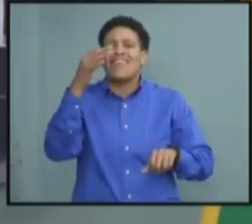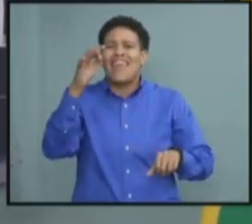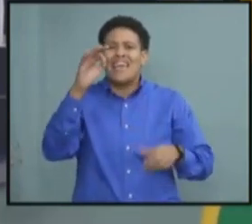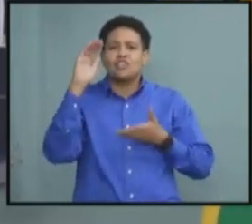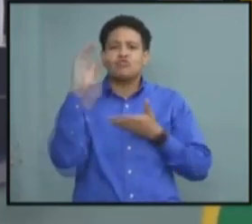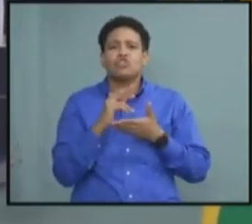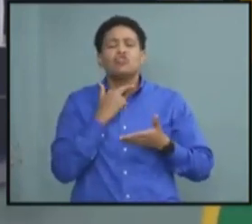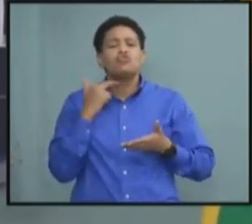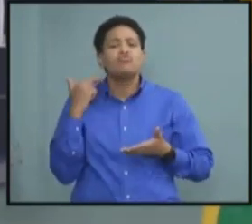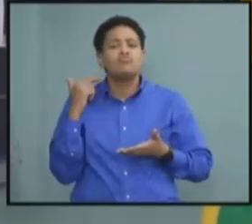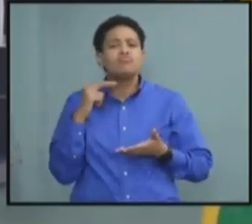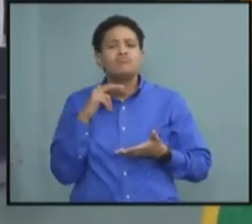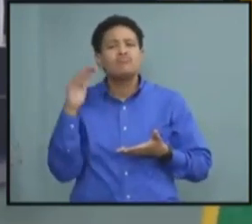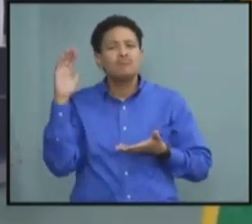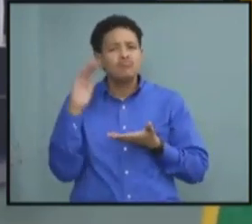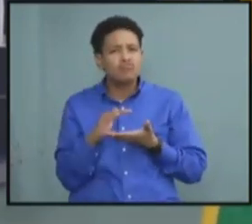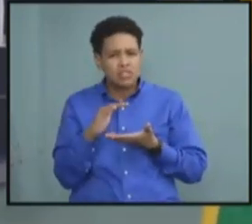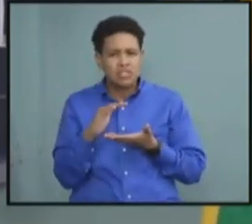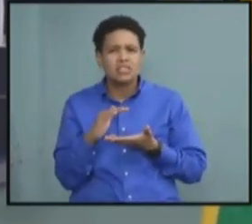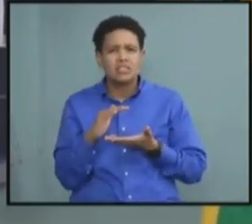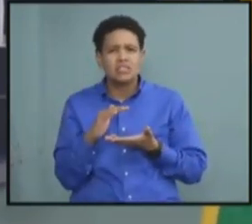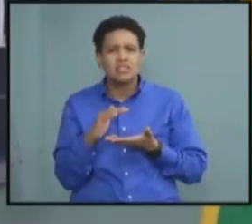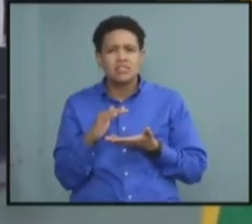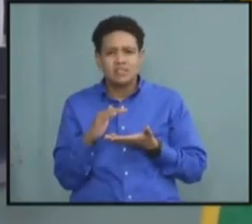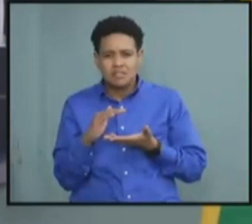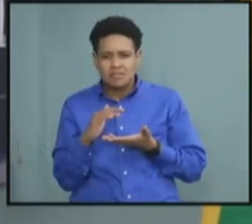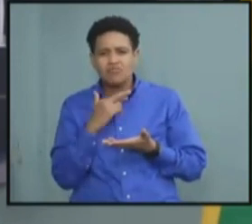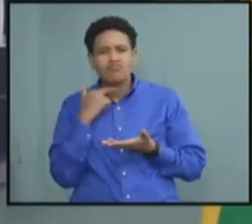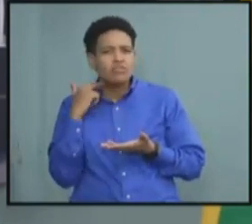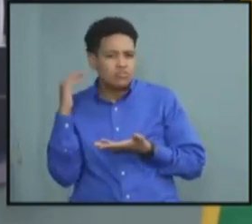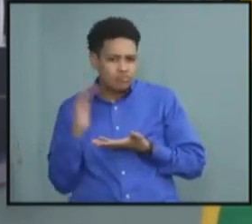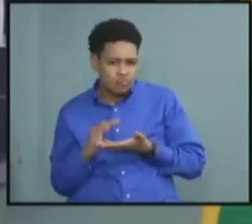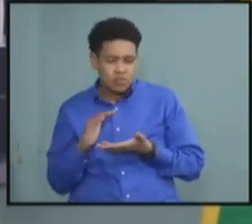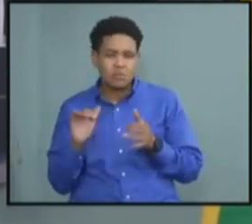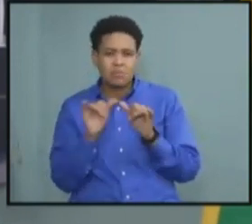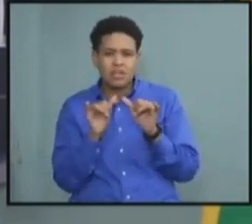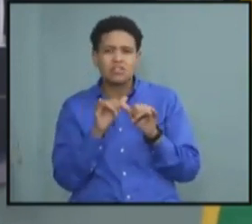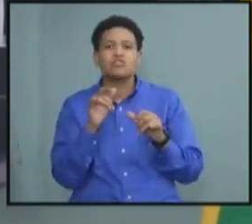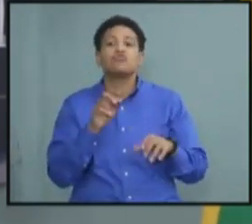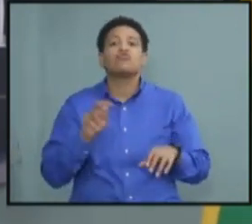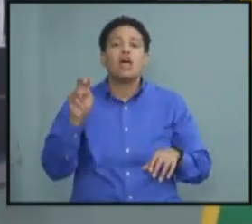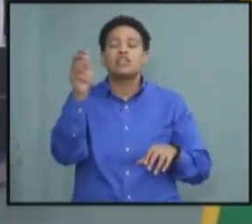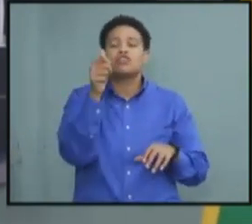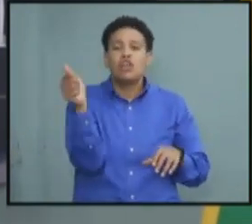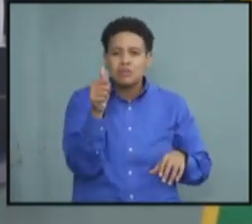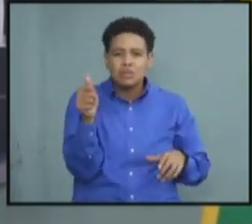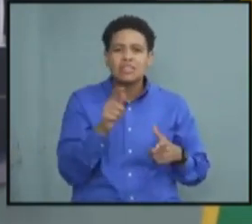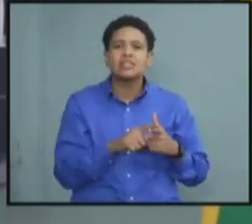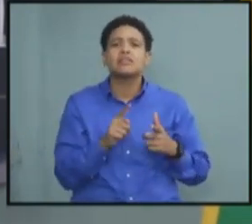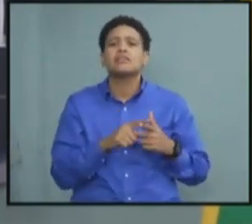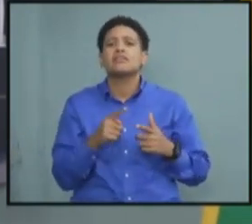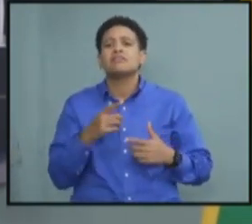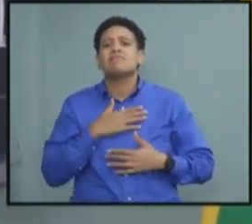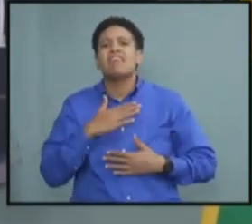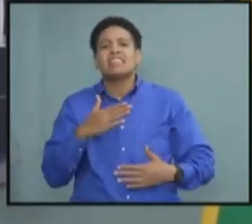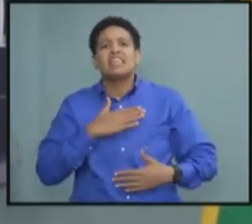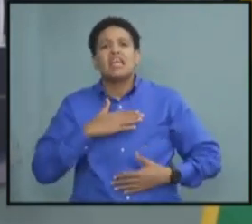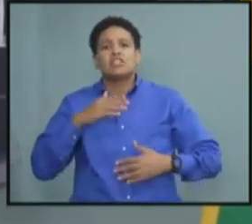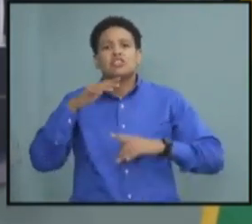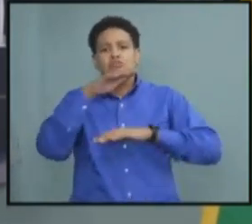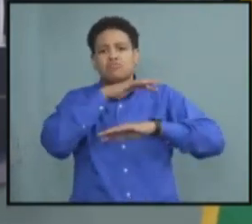measures, transportation, ventilation considerations, environmental cleaning and general